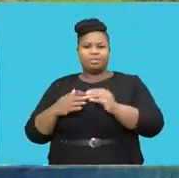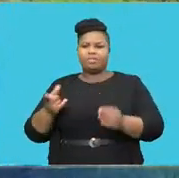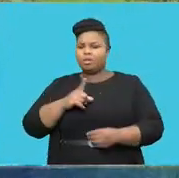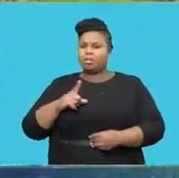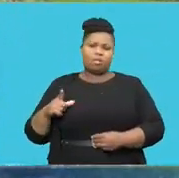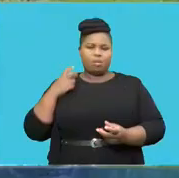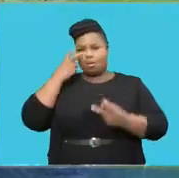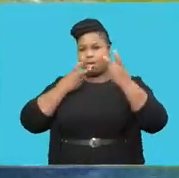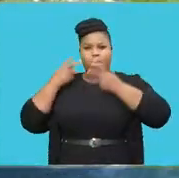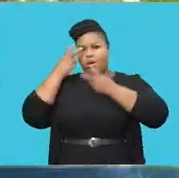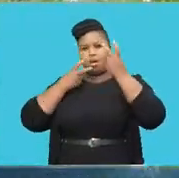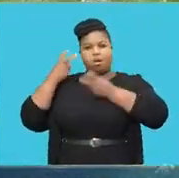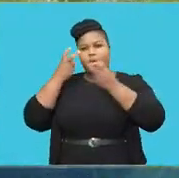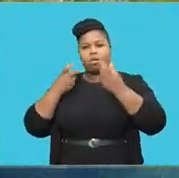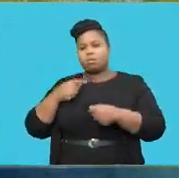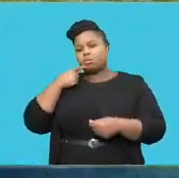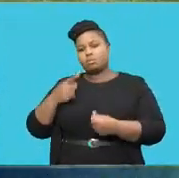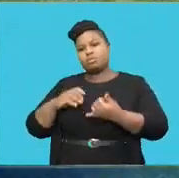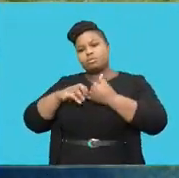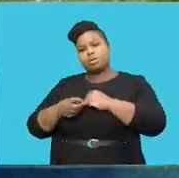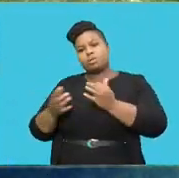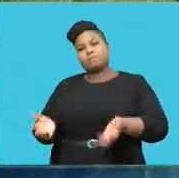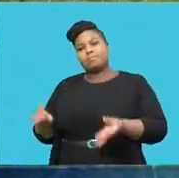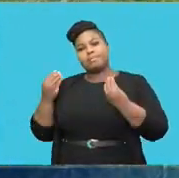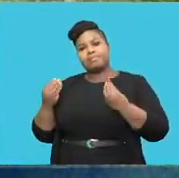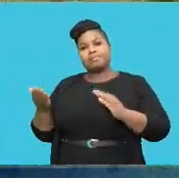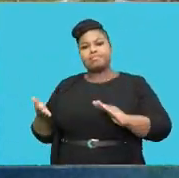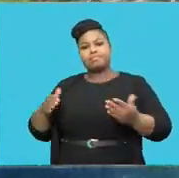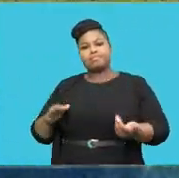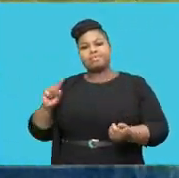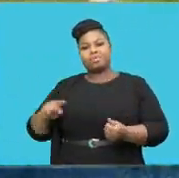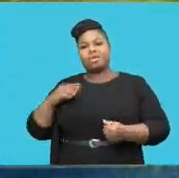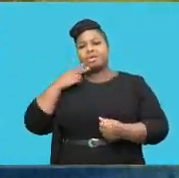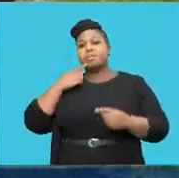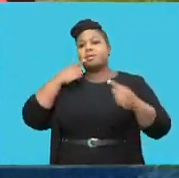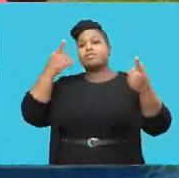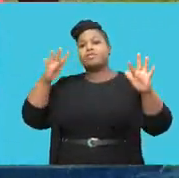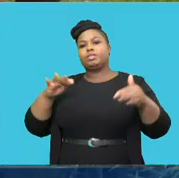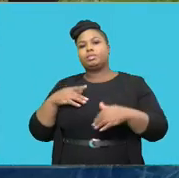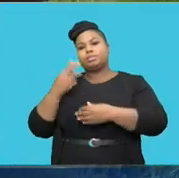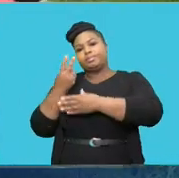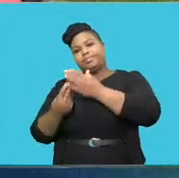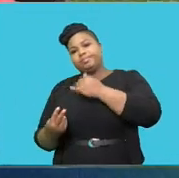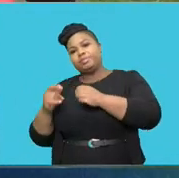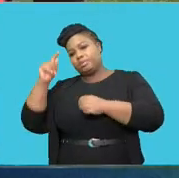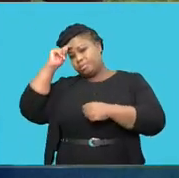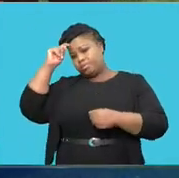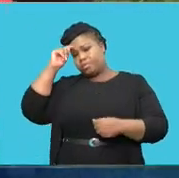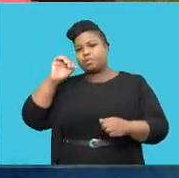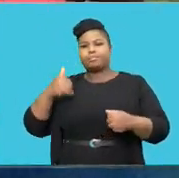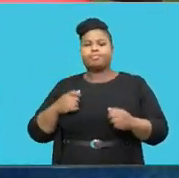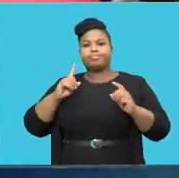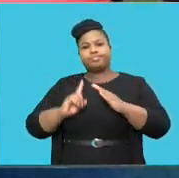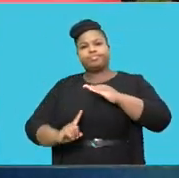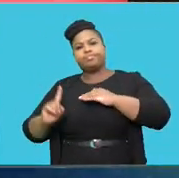ba hlabe mogosi ho ba di tshebeletso tsa tshwanyetso ka ketsa halo ena mo ho fihleng sebakeng ha bona ba ileng ba hla